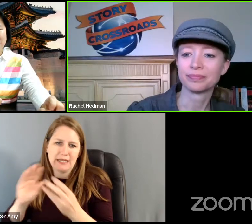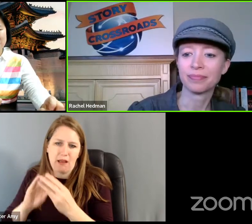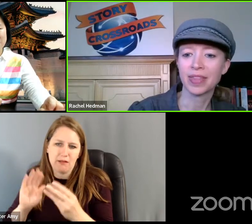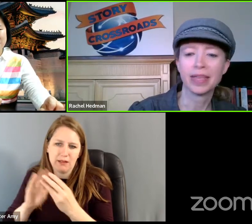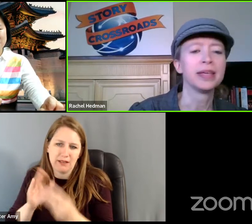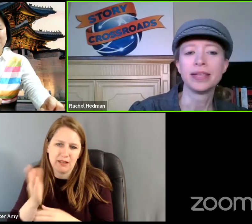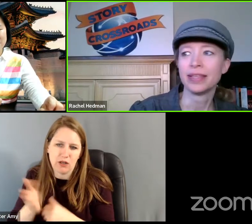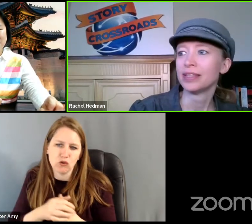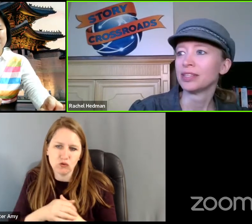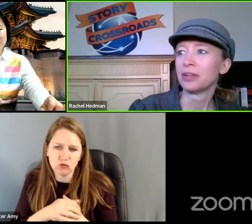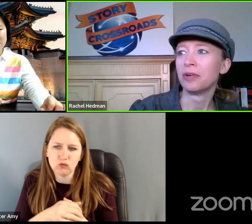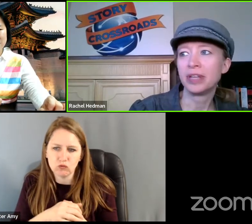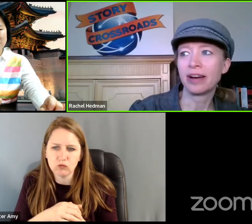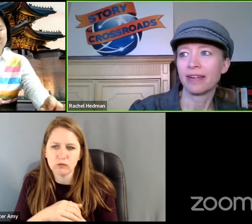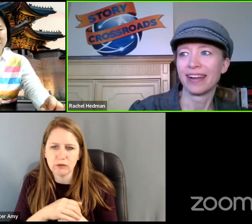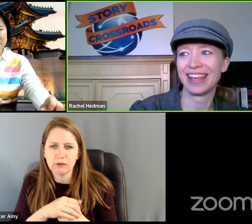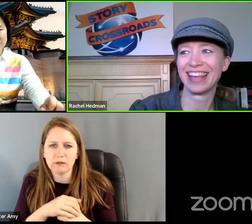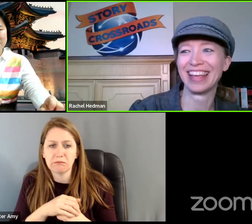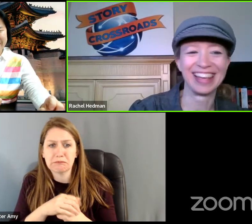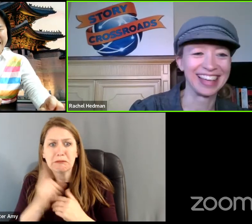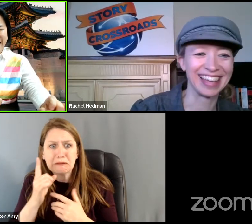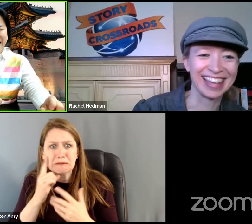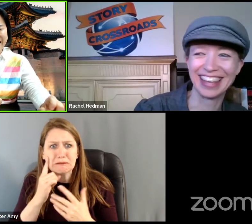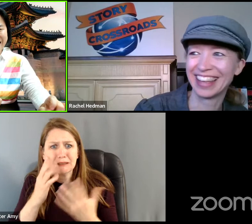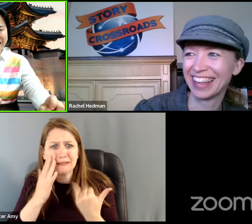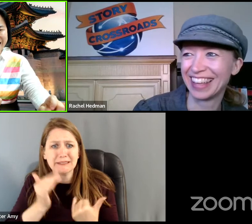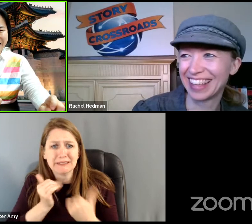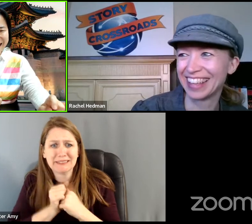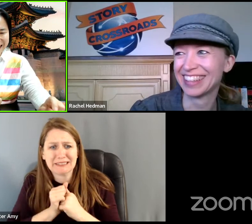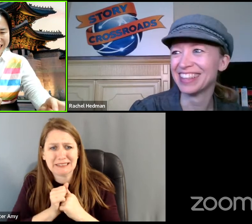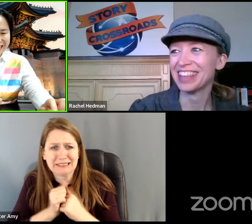Mm. Oh dear. Yeah.